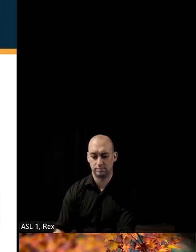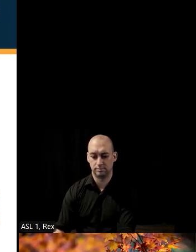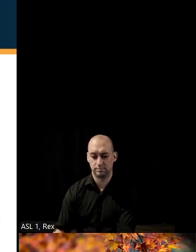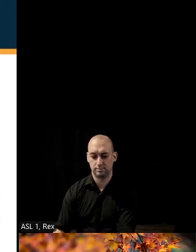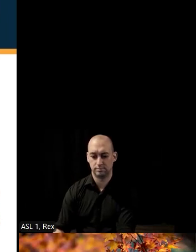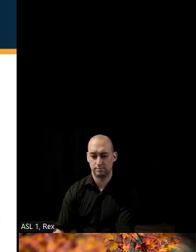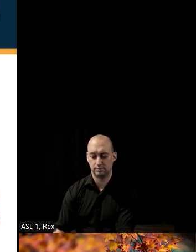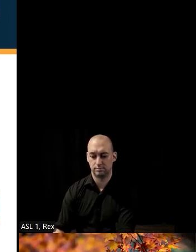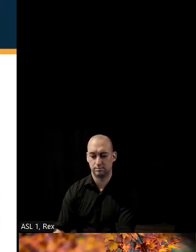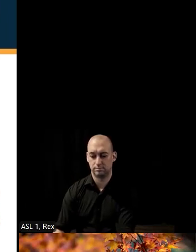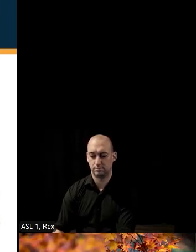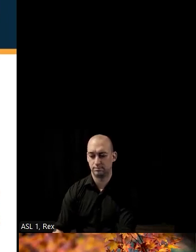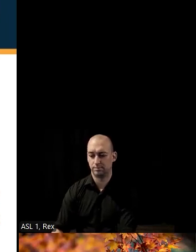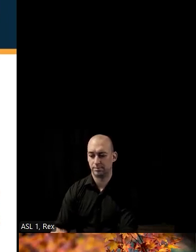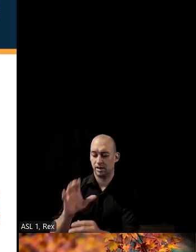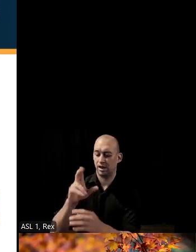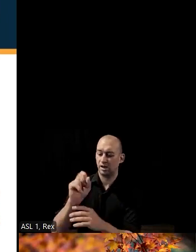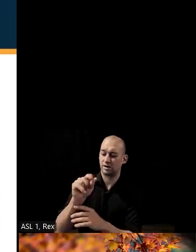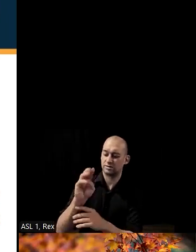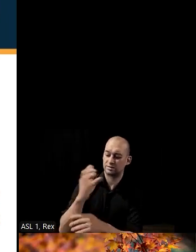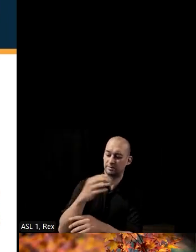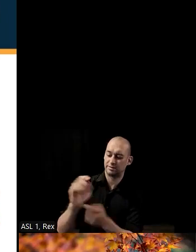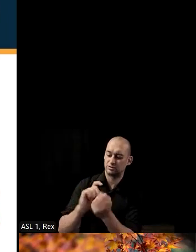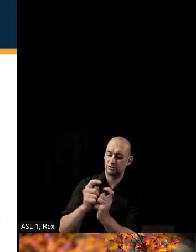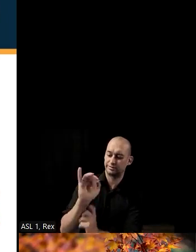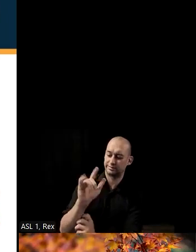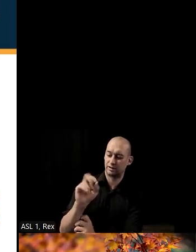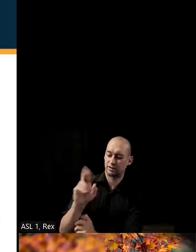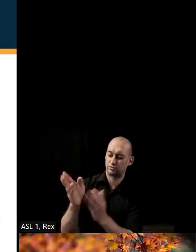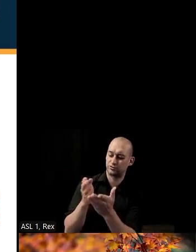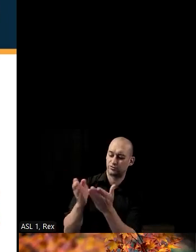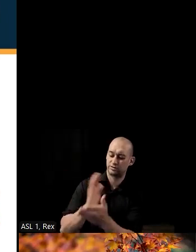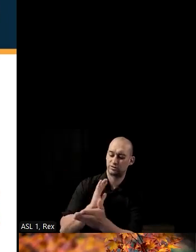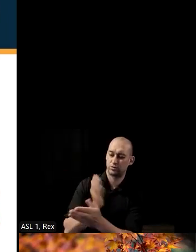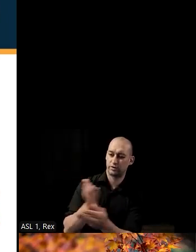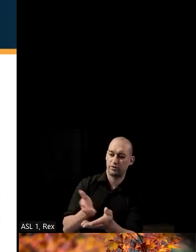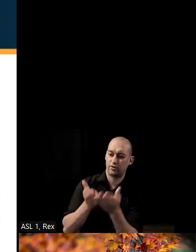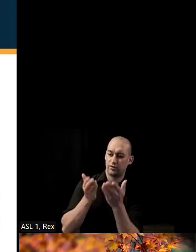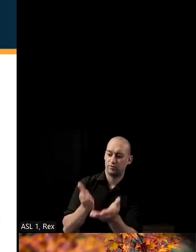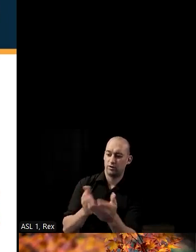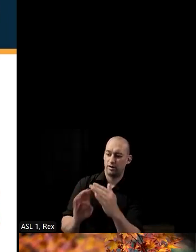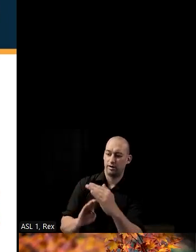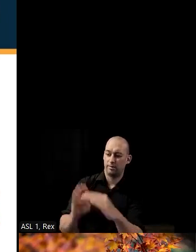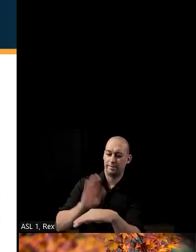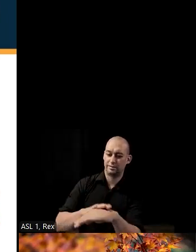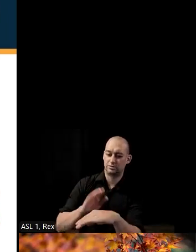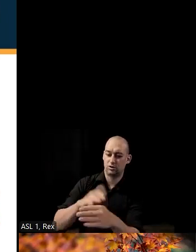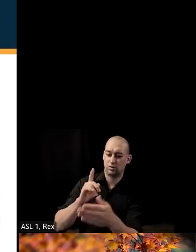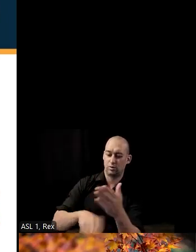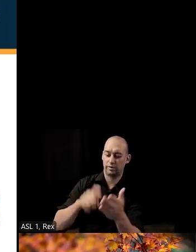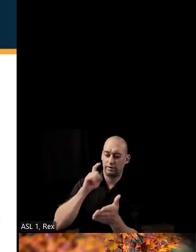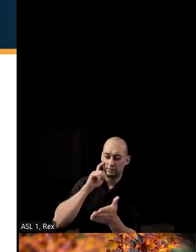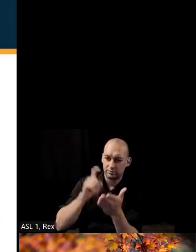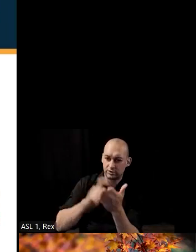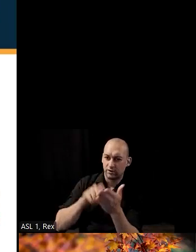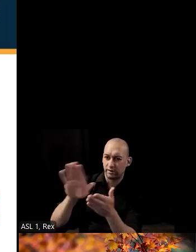the intake, again, we could customize and tailor the services that we offer based on what they identify as their needs